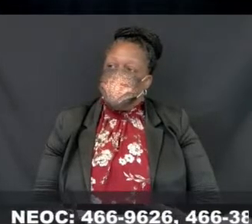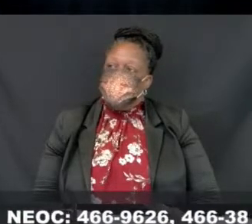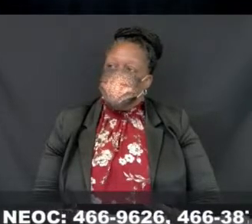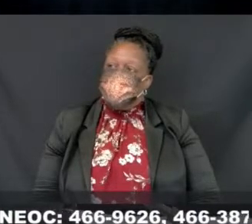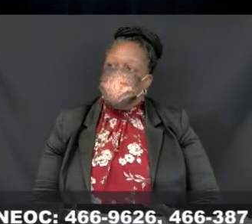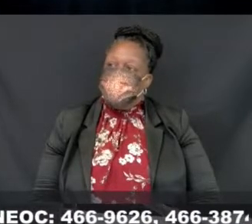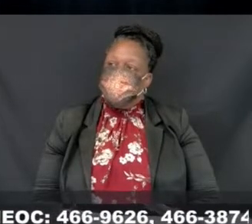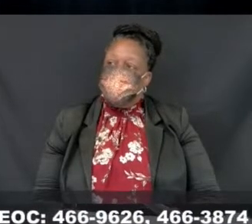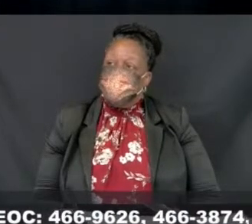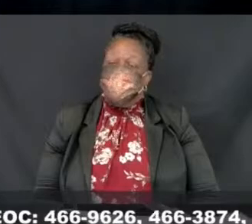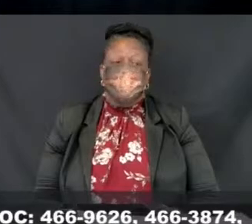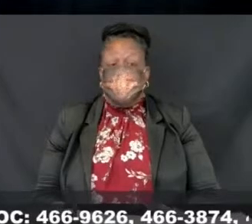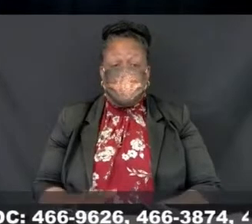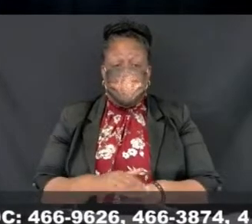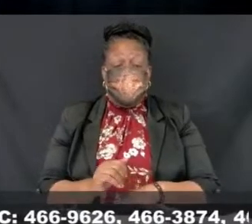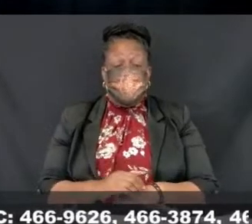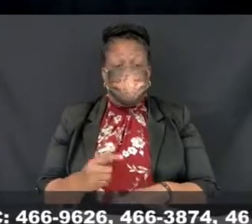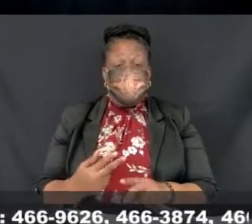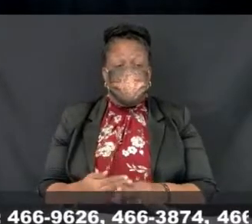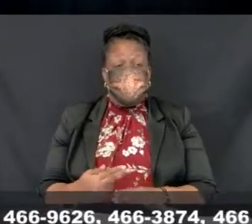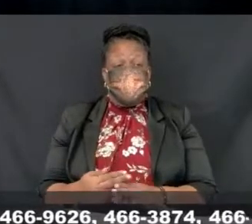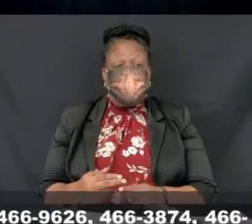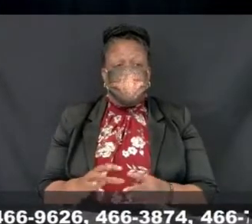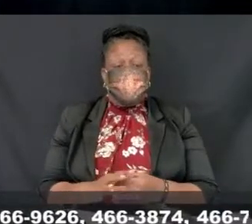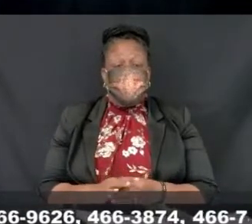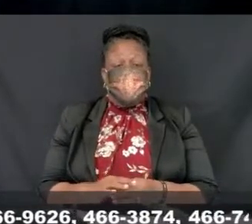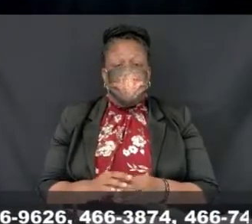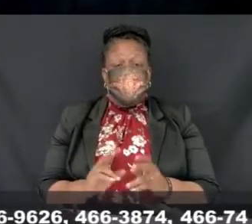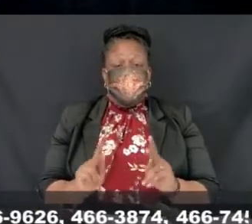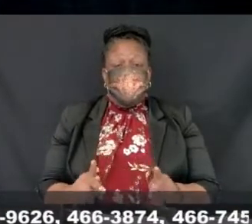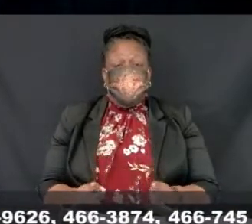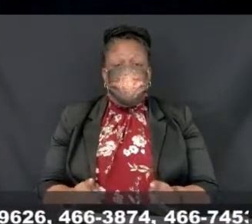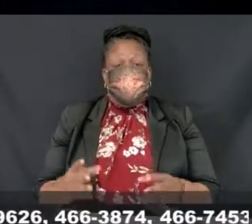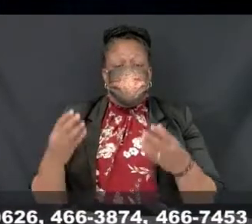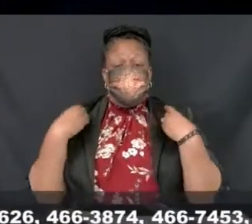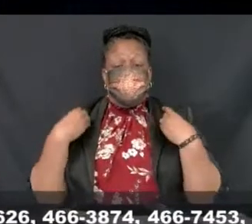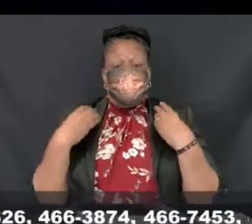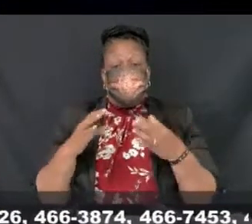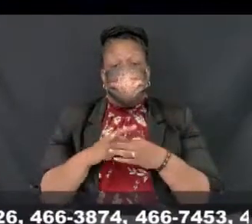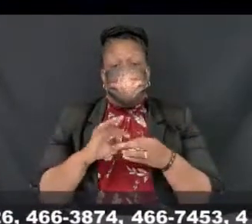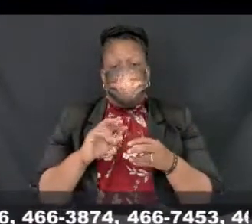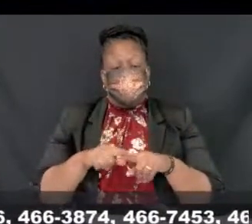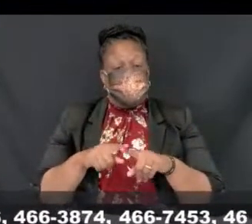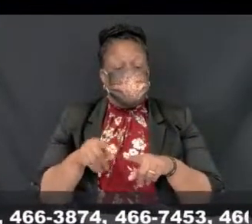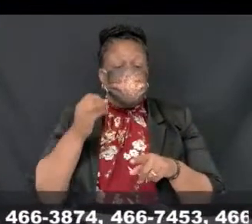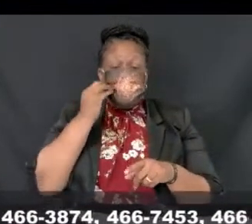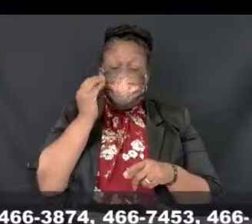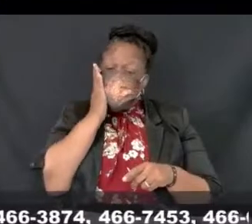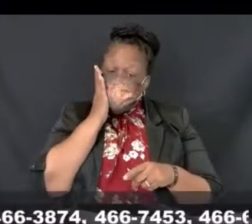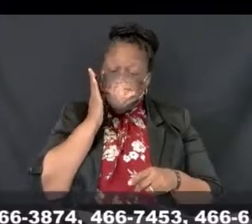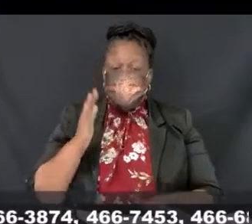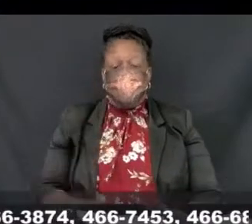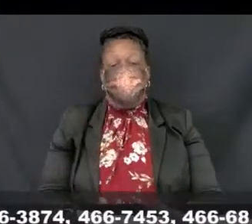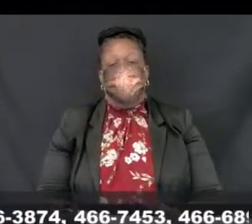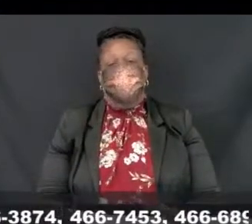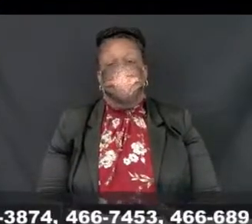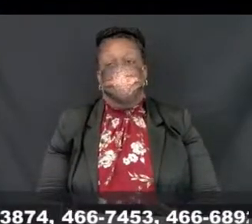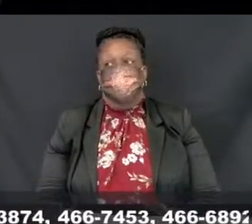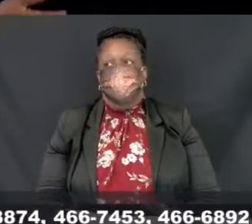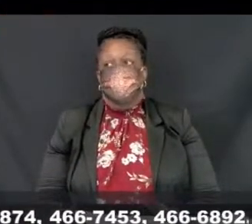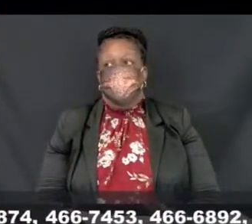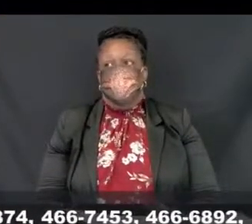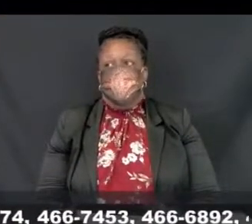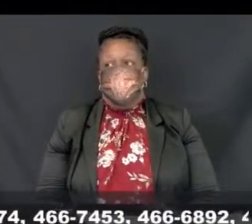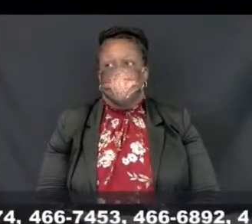Darren Thompson from Royal St. Kitts Hotel. We also want to thank Denise Wilson there